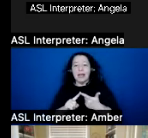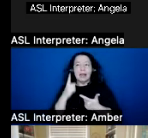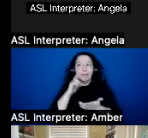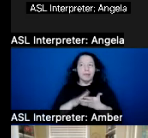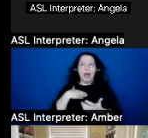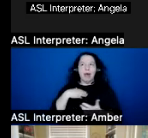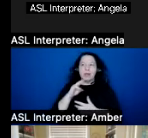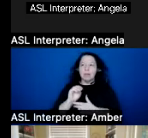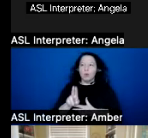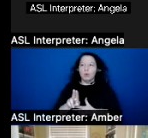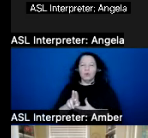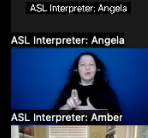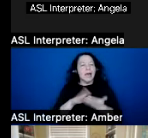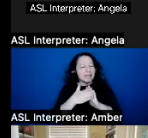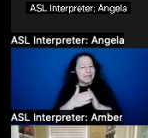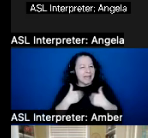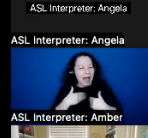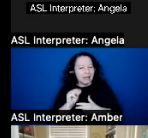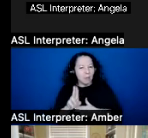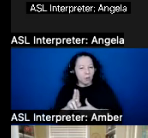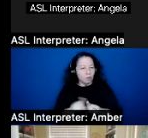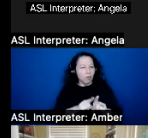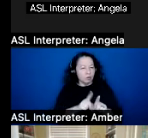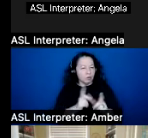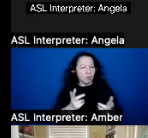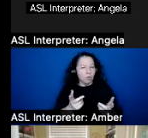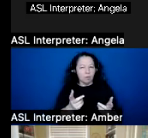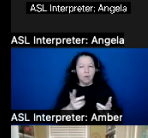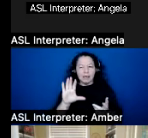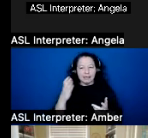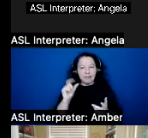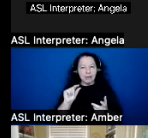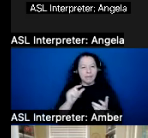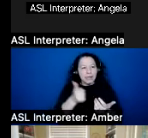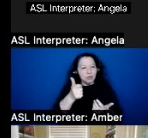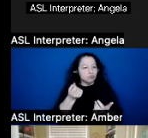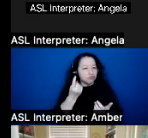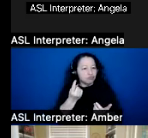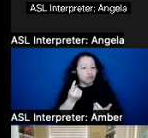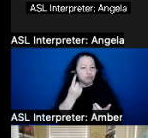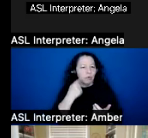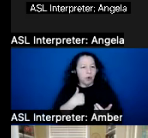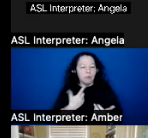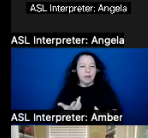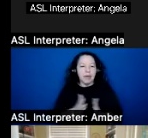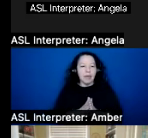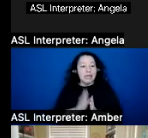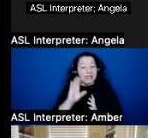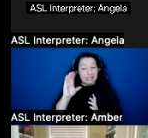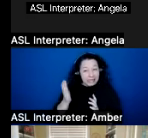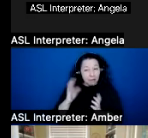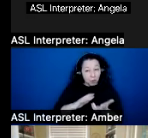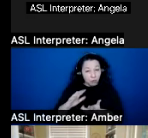city, which I believe also has an MOU. So that seems a little easier to understand to me. So it sounds